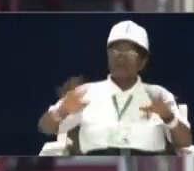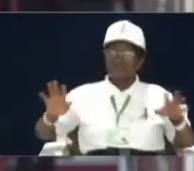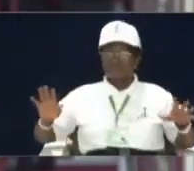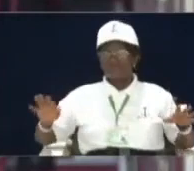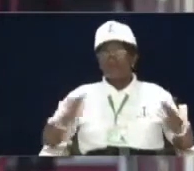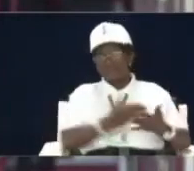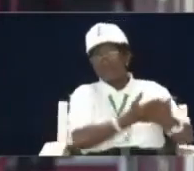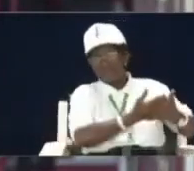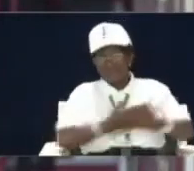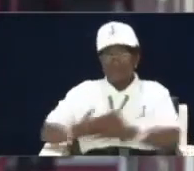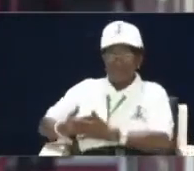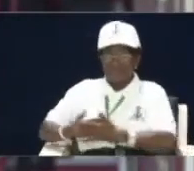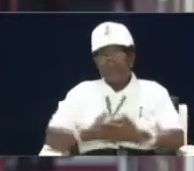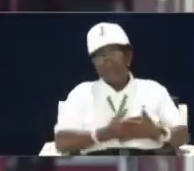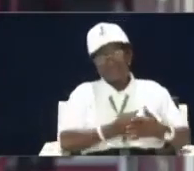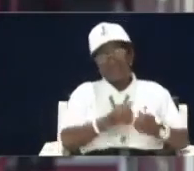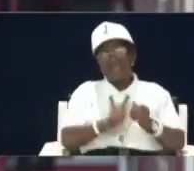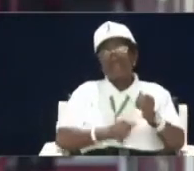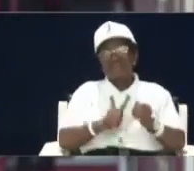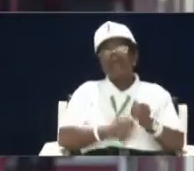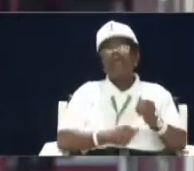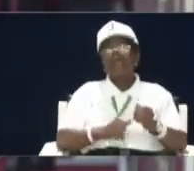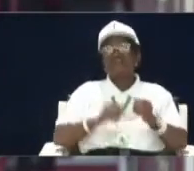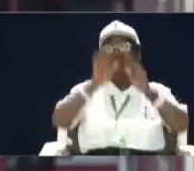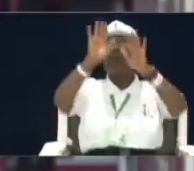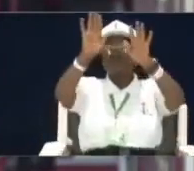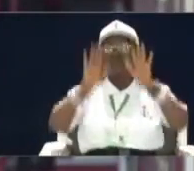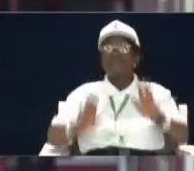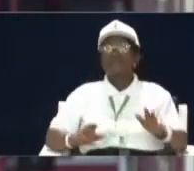Every miracle requires praise.